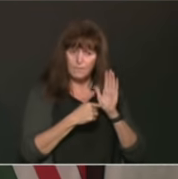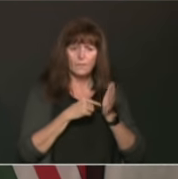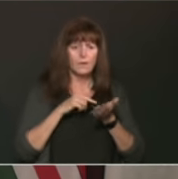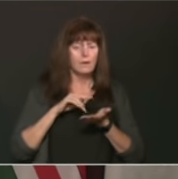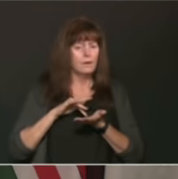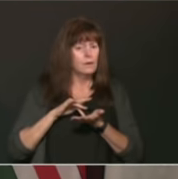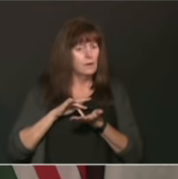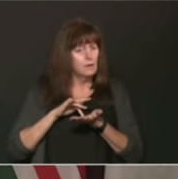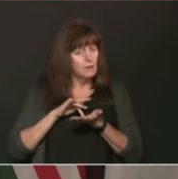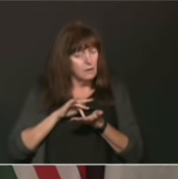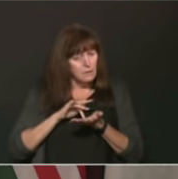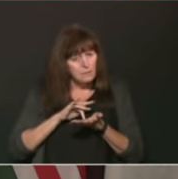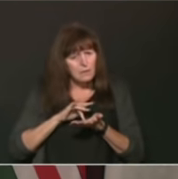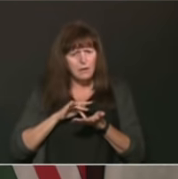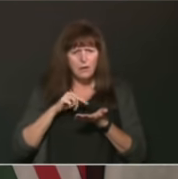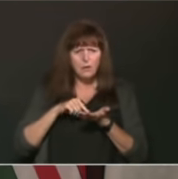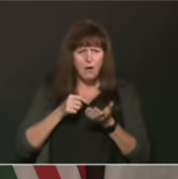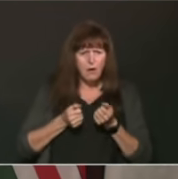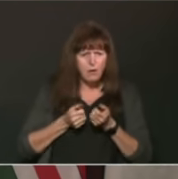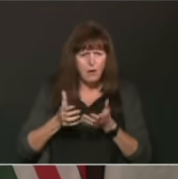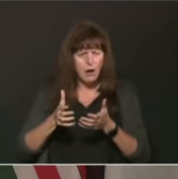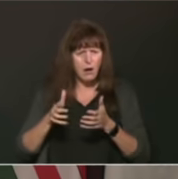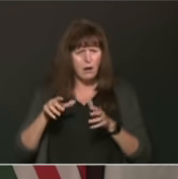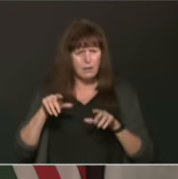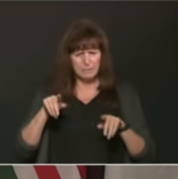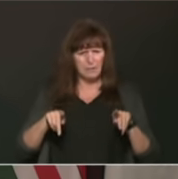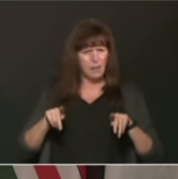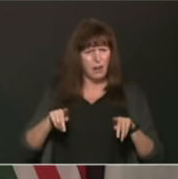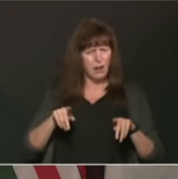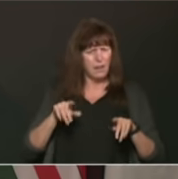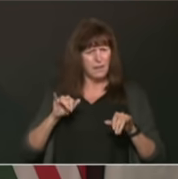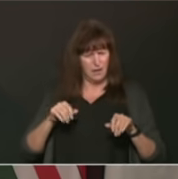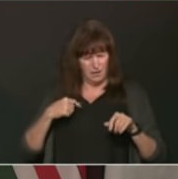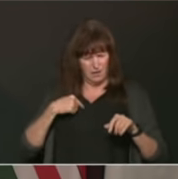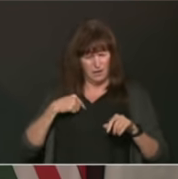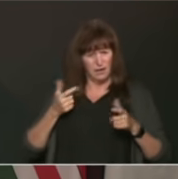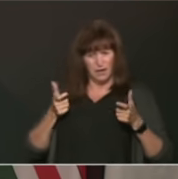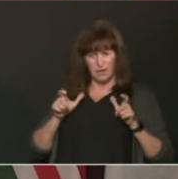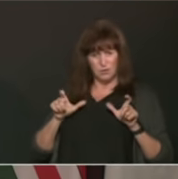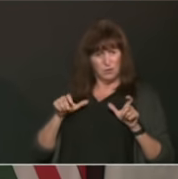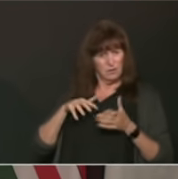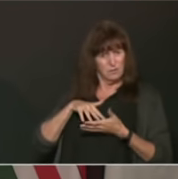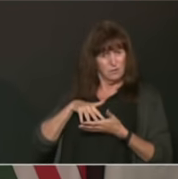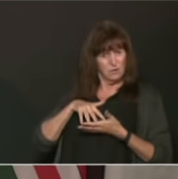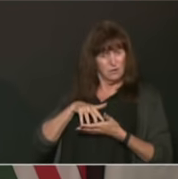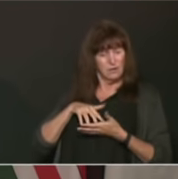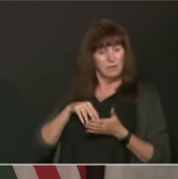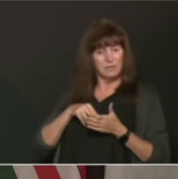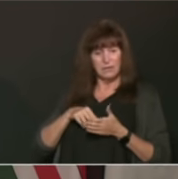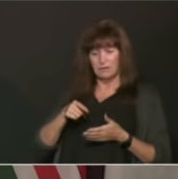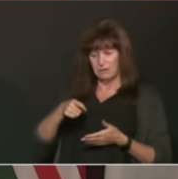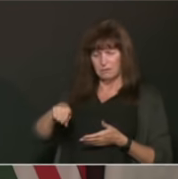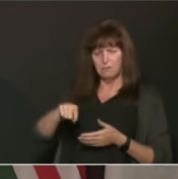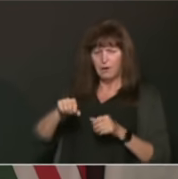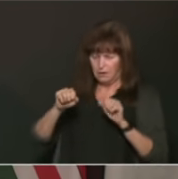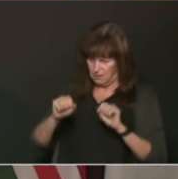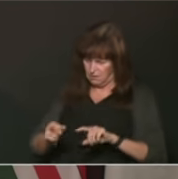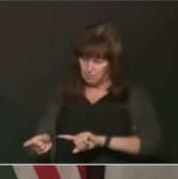will make individuals taking these medications eligible for the third dose. And also, we're